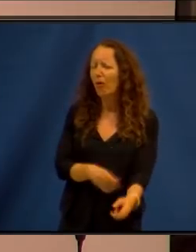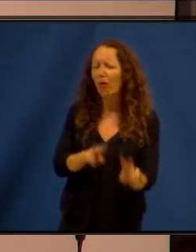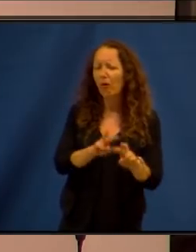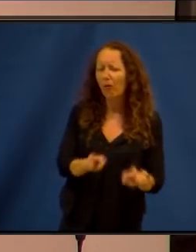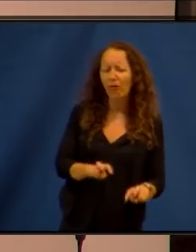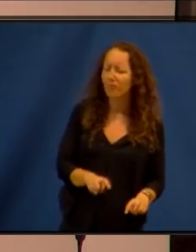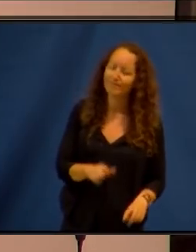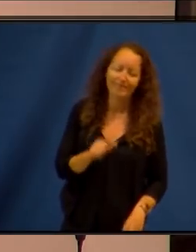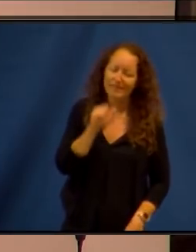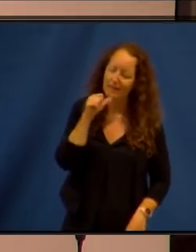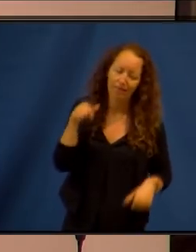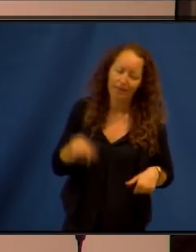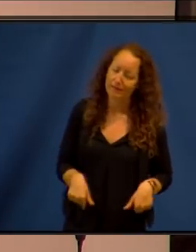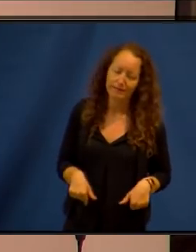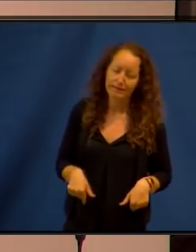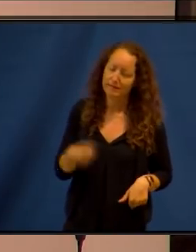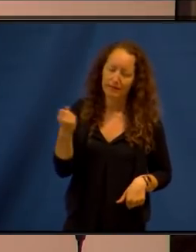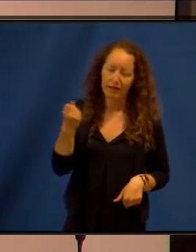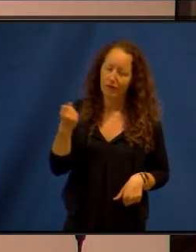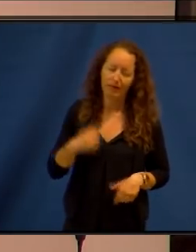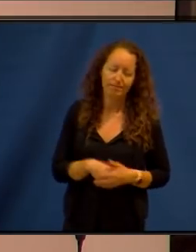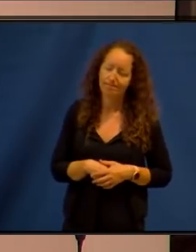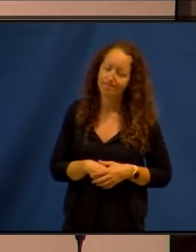testing anybody who wishes to be tested.